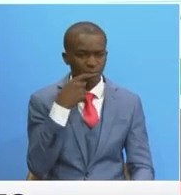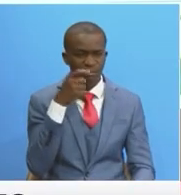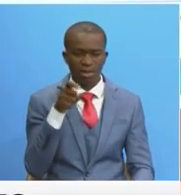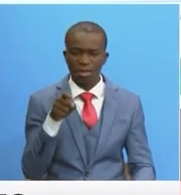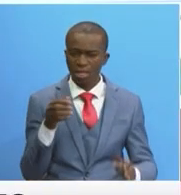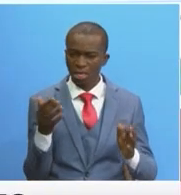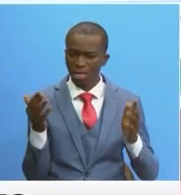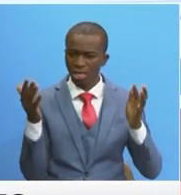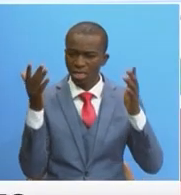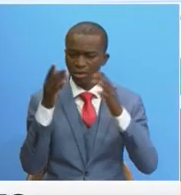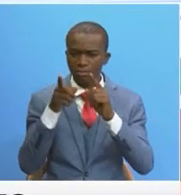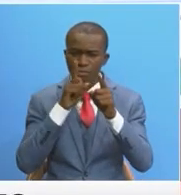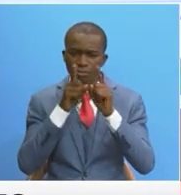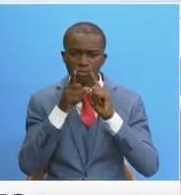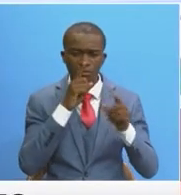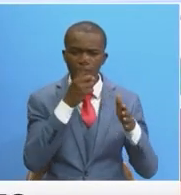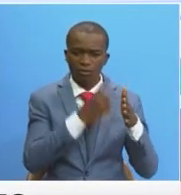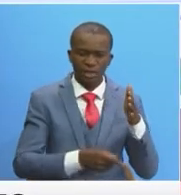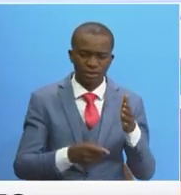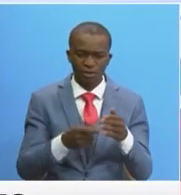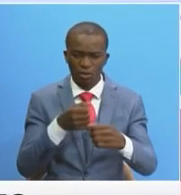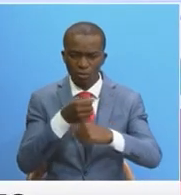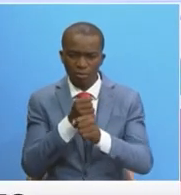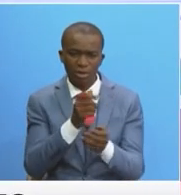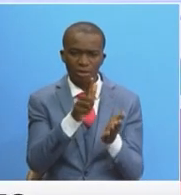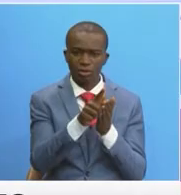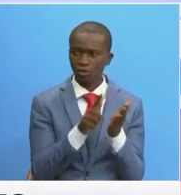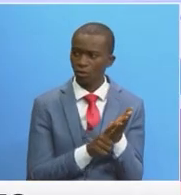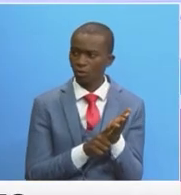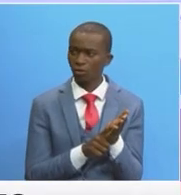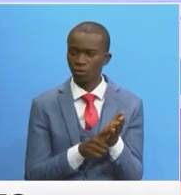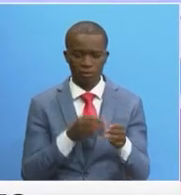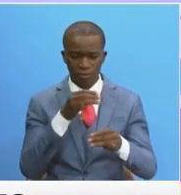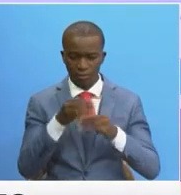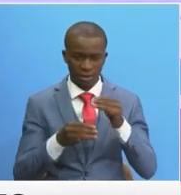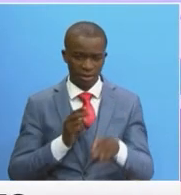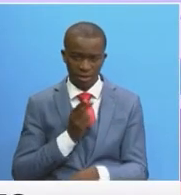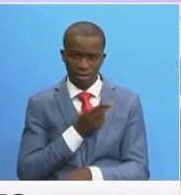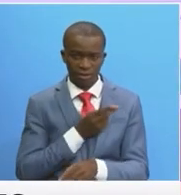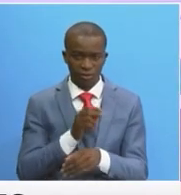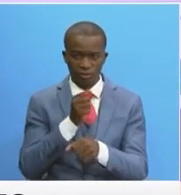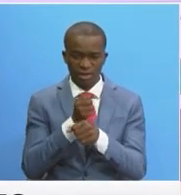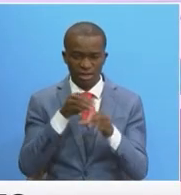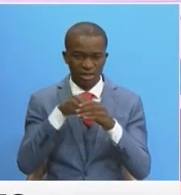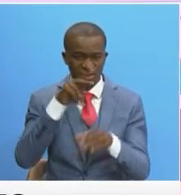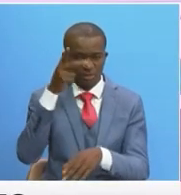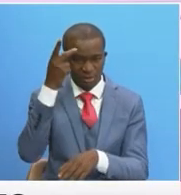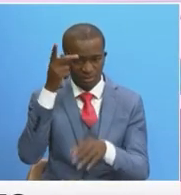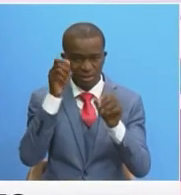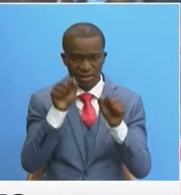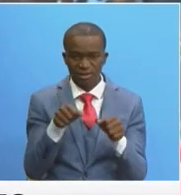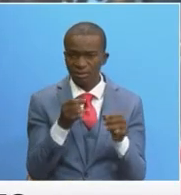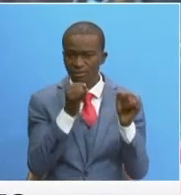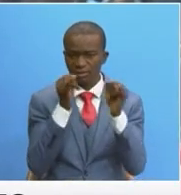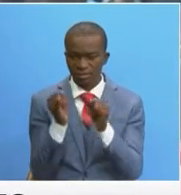come up with laws where we, your political public servants in parliament, can implement into